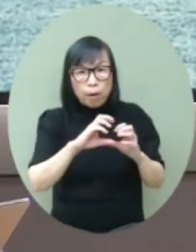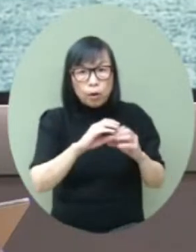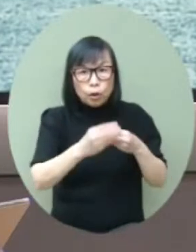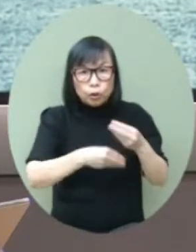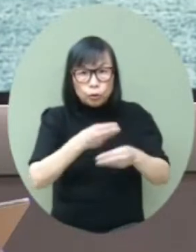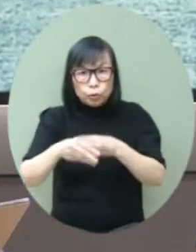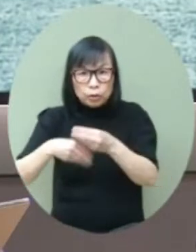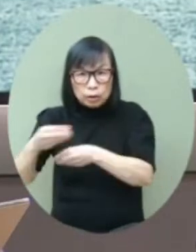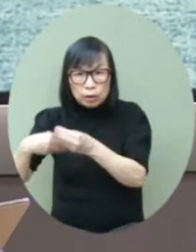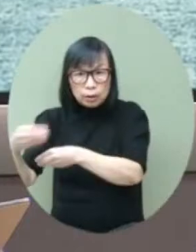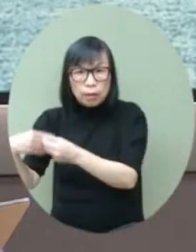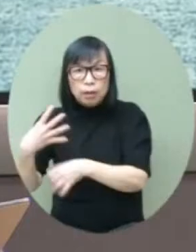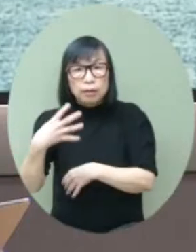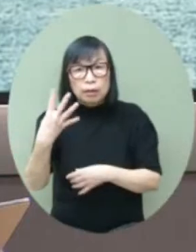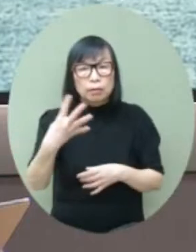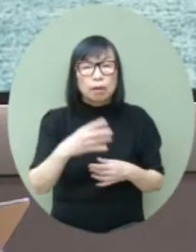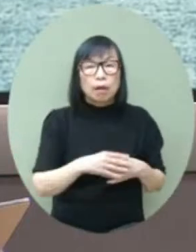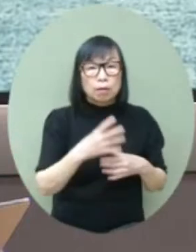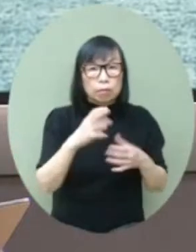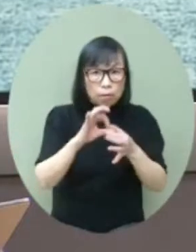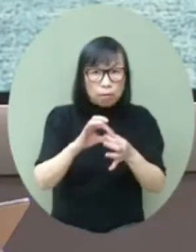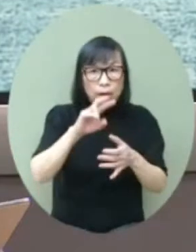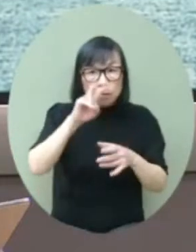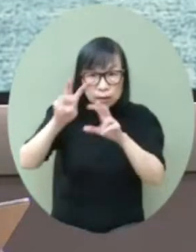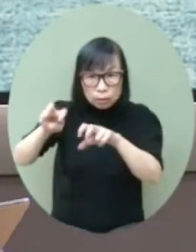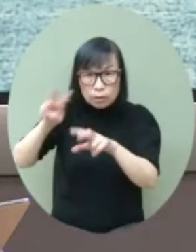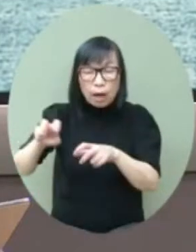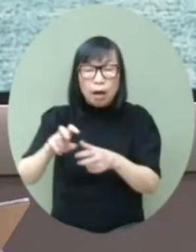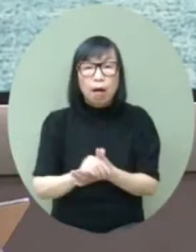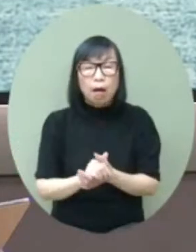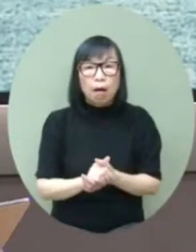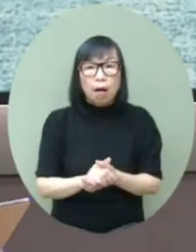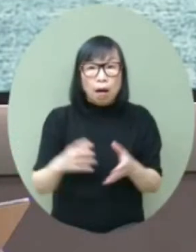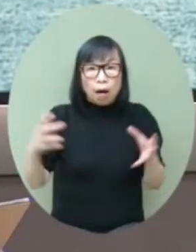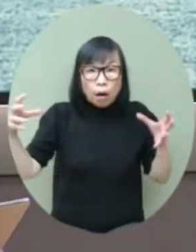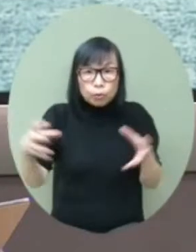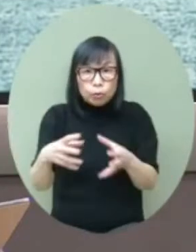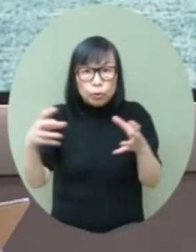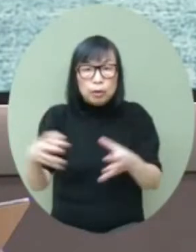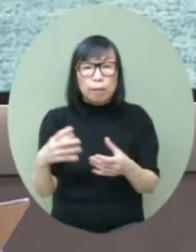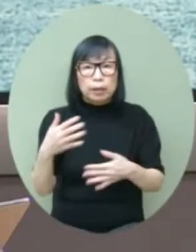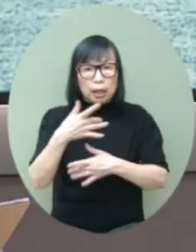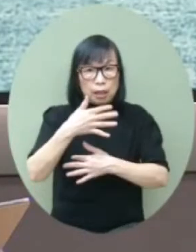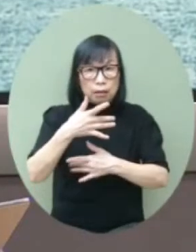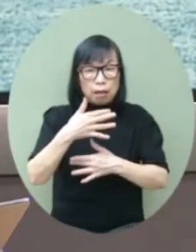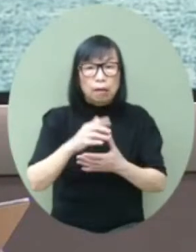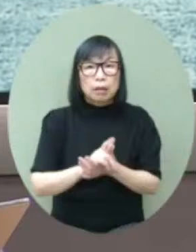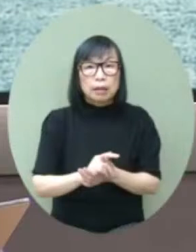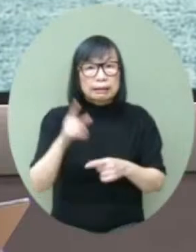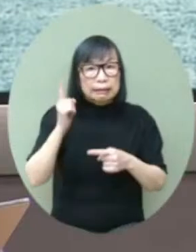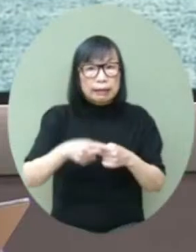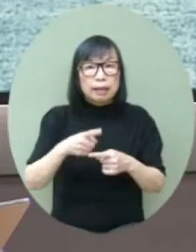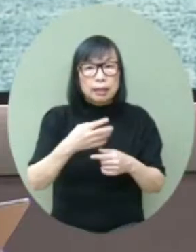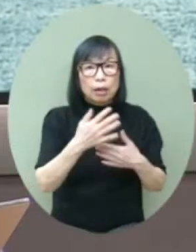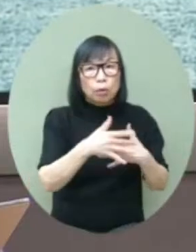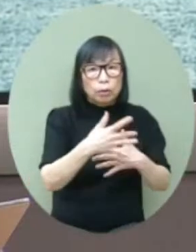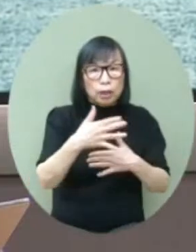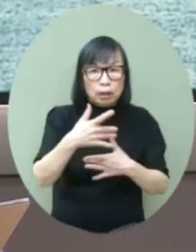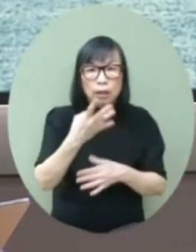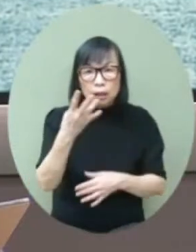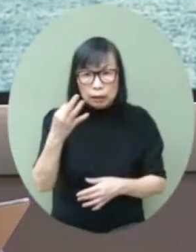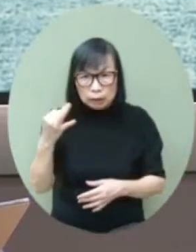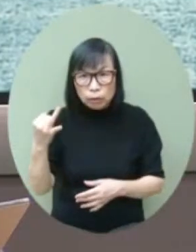4 generations of transmission within a short time. Of course, we need to look at the results of the investigation. Looking at the